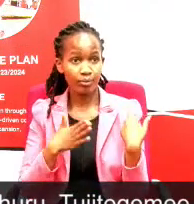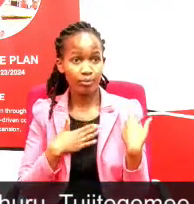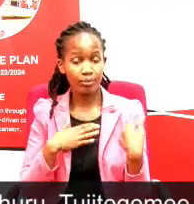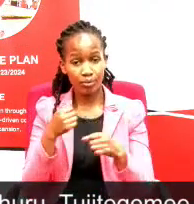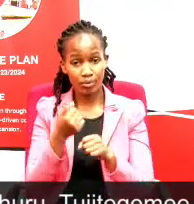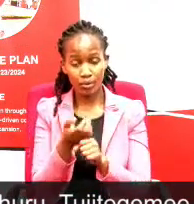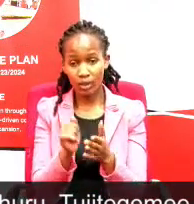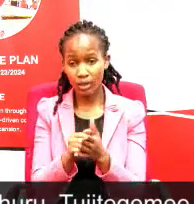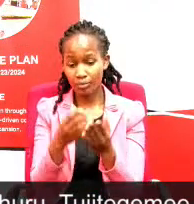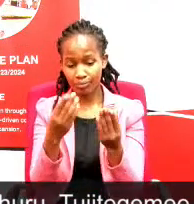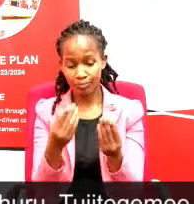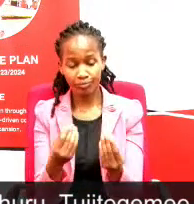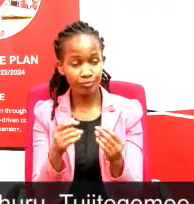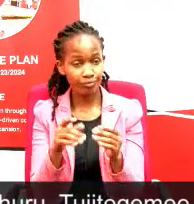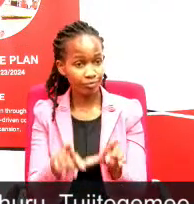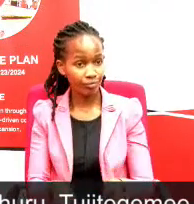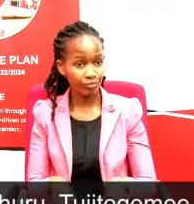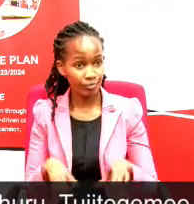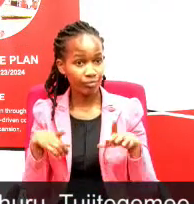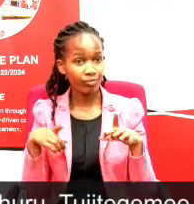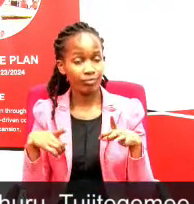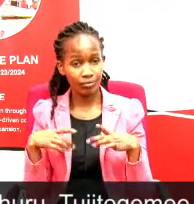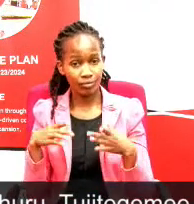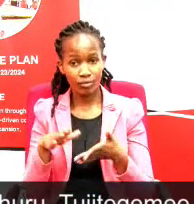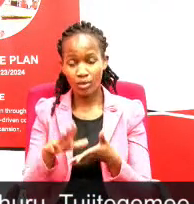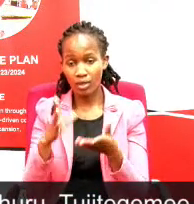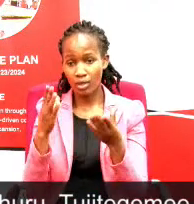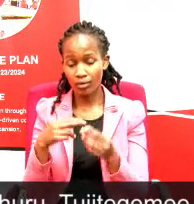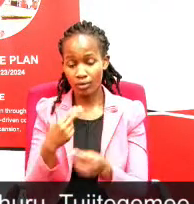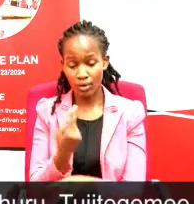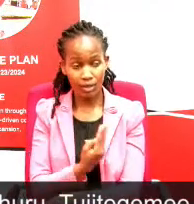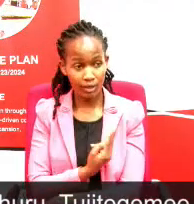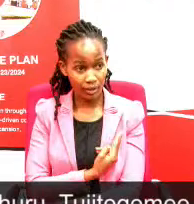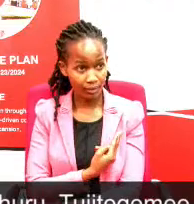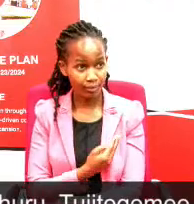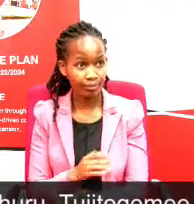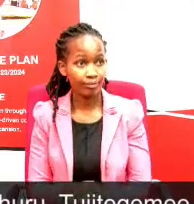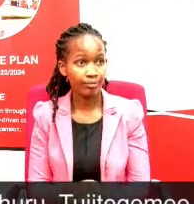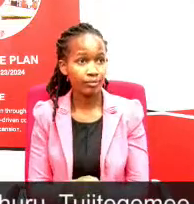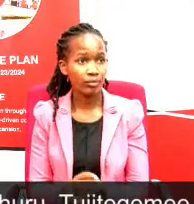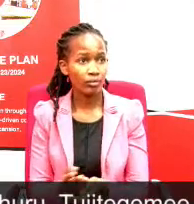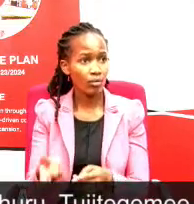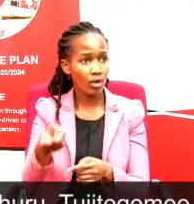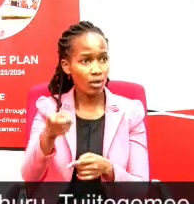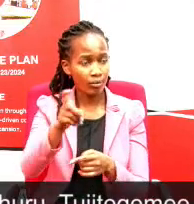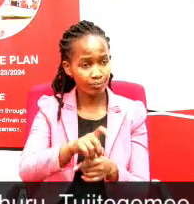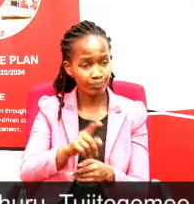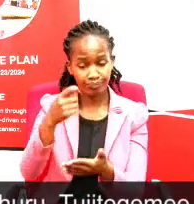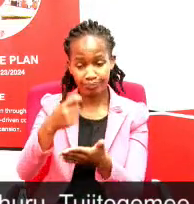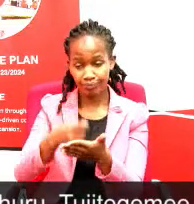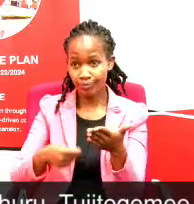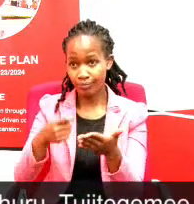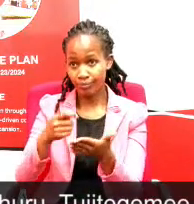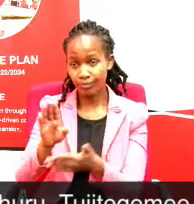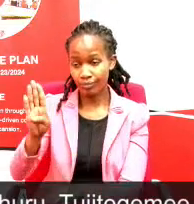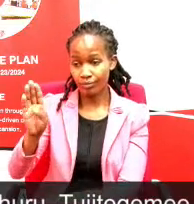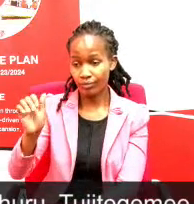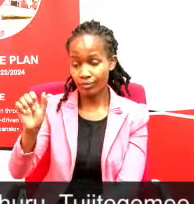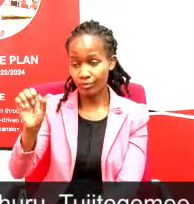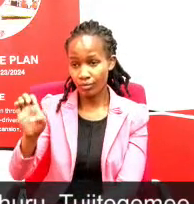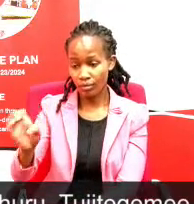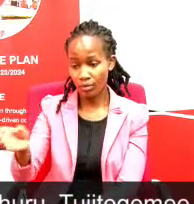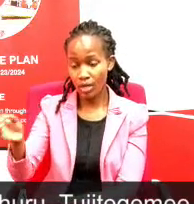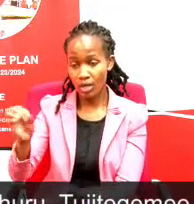that, that will make life much easier for us. On expanding the tax base, again, we'd be very